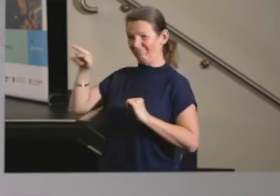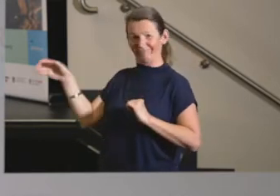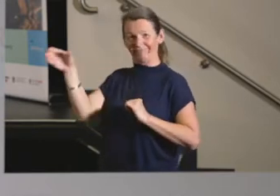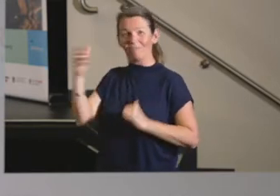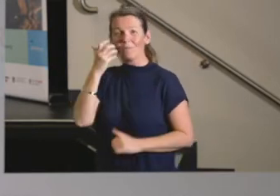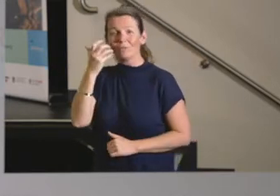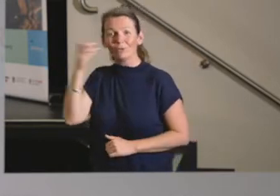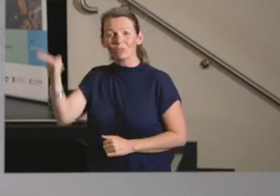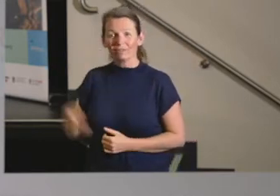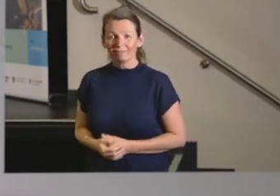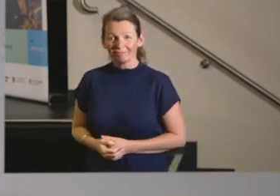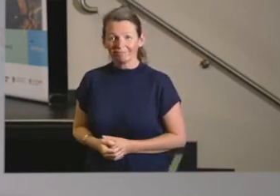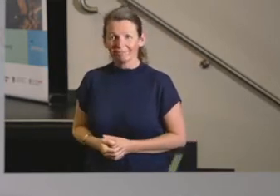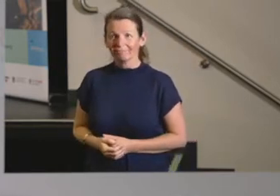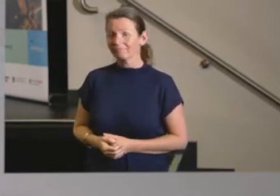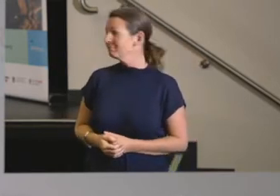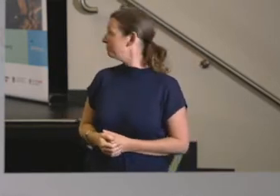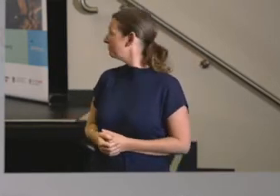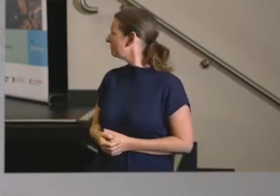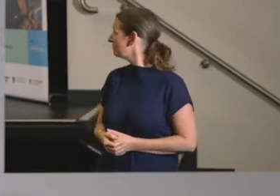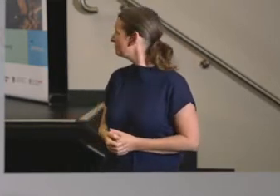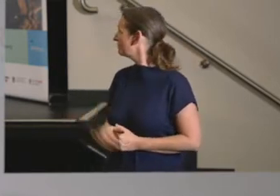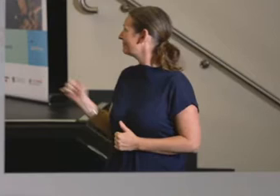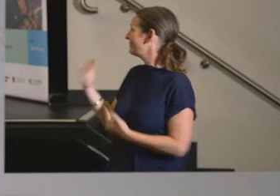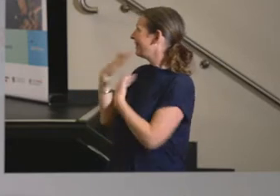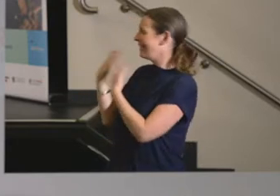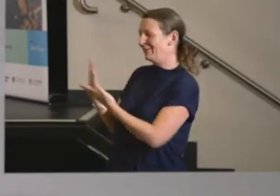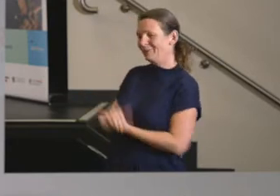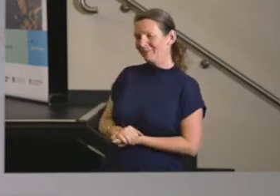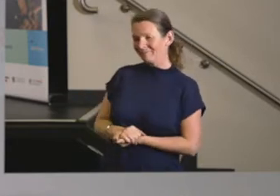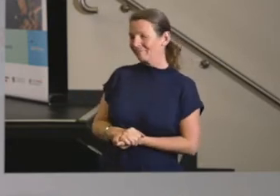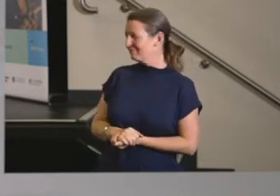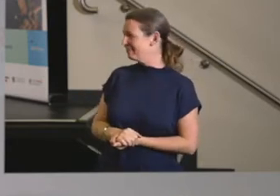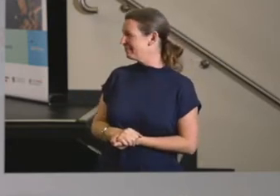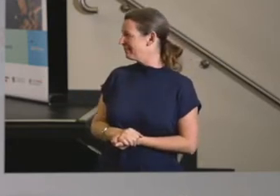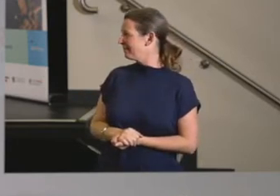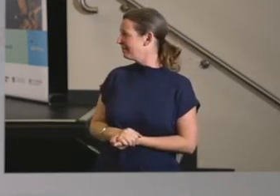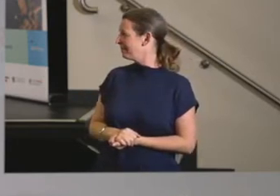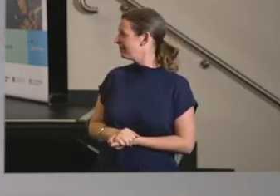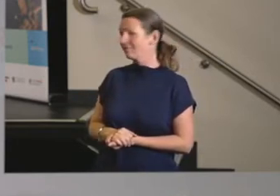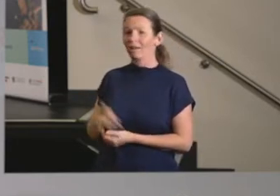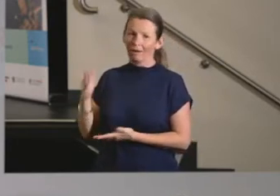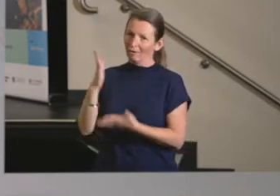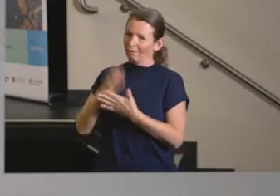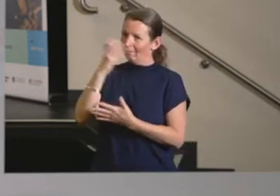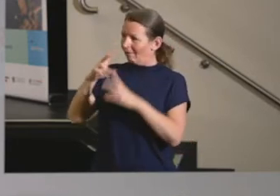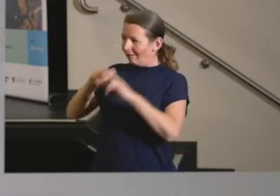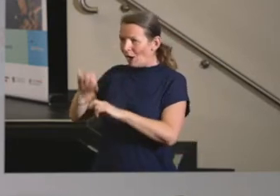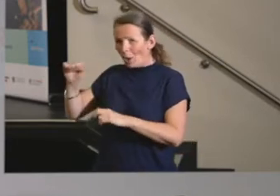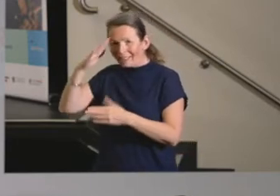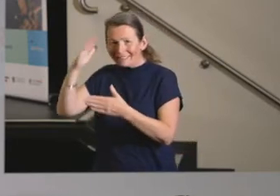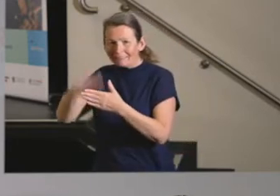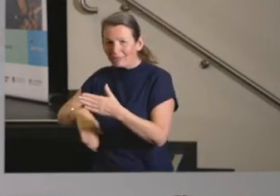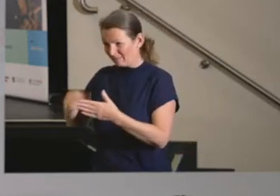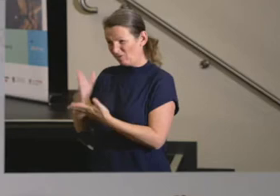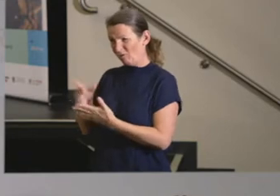future? And yeah. Thank you. I mean, I think there's so much more to dig into your experience of actually being